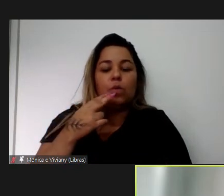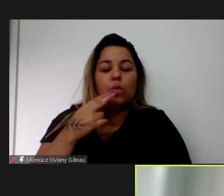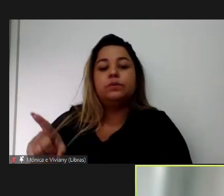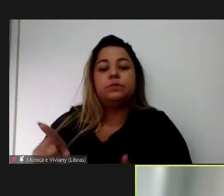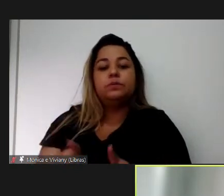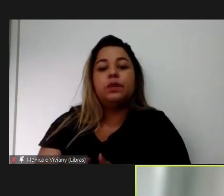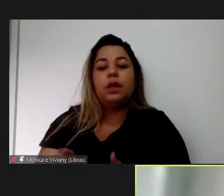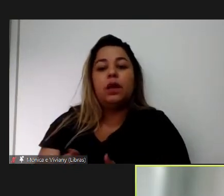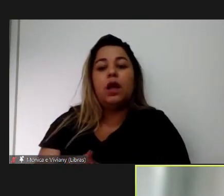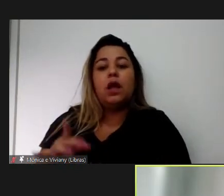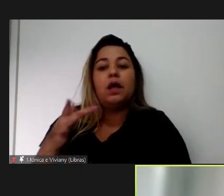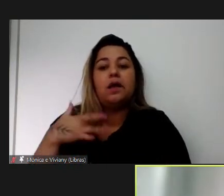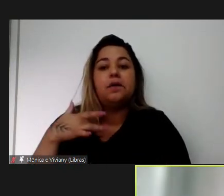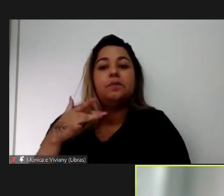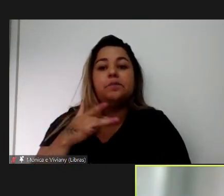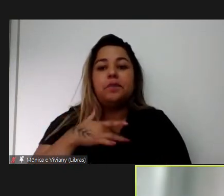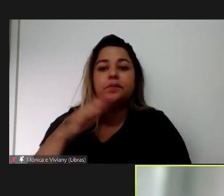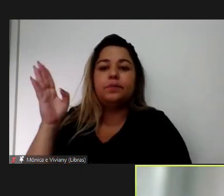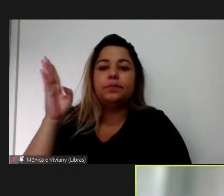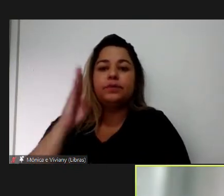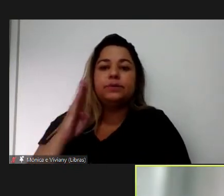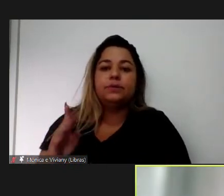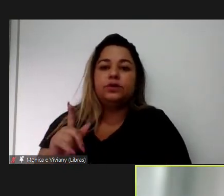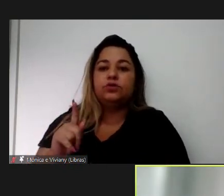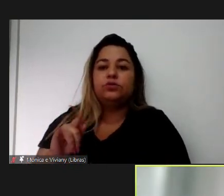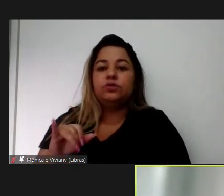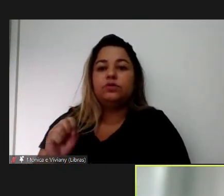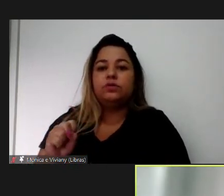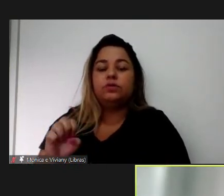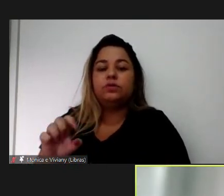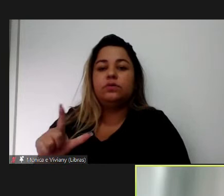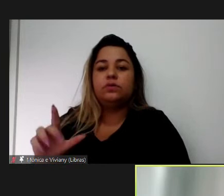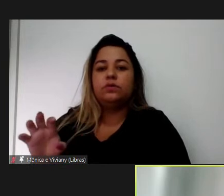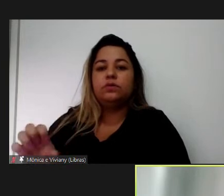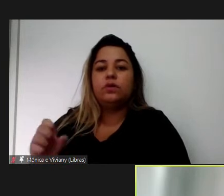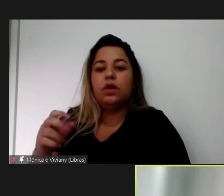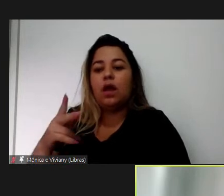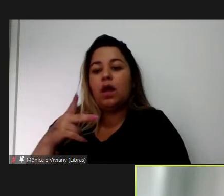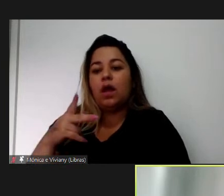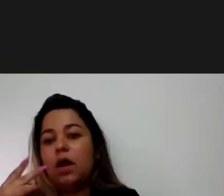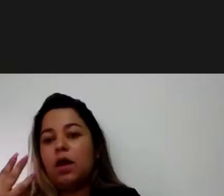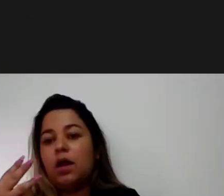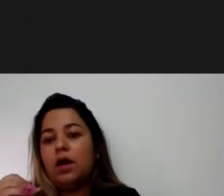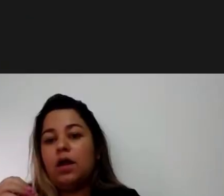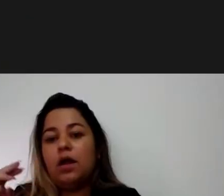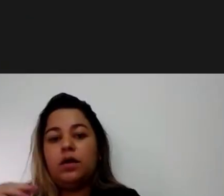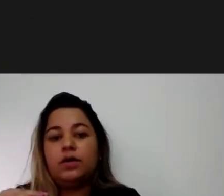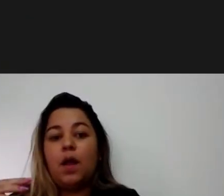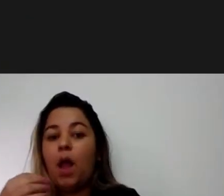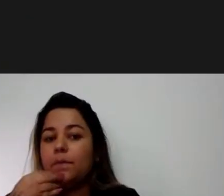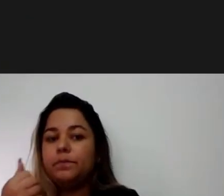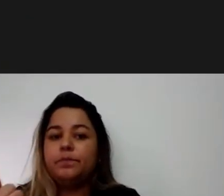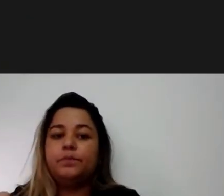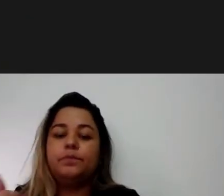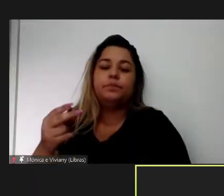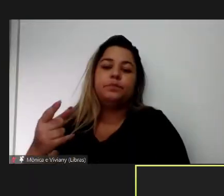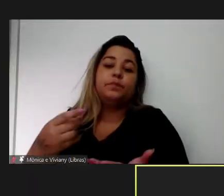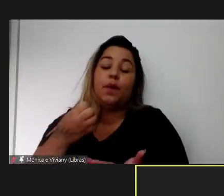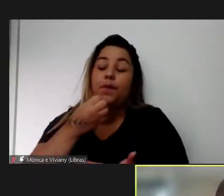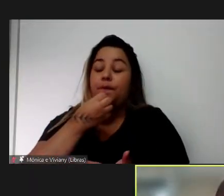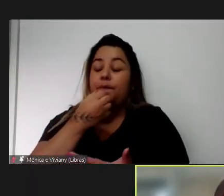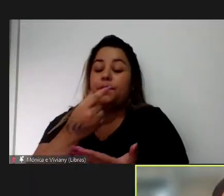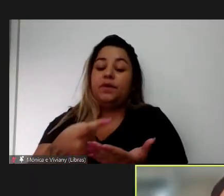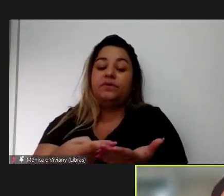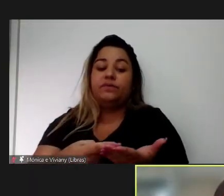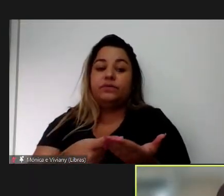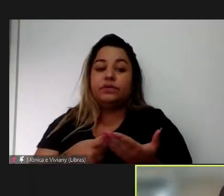within primary attention of health in Brazil. Gisele, you have 30 minutes of speech. Welcome.